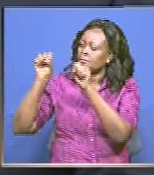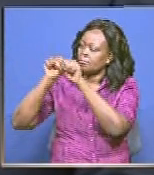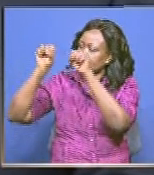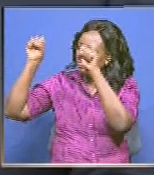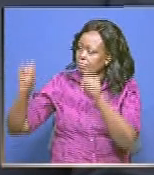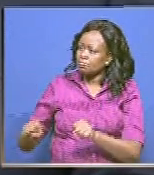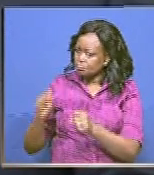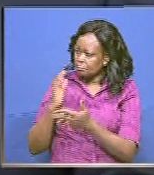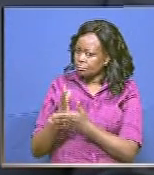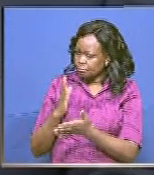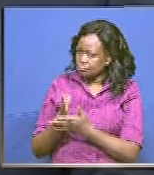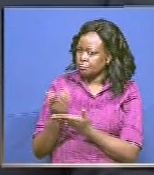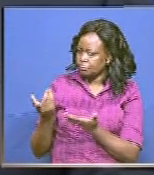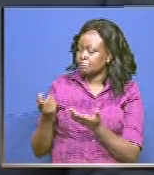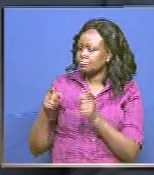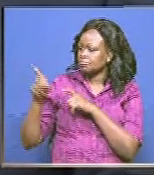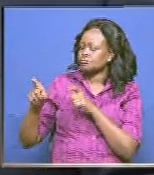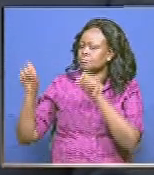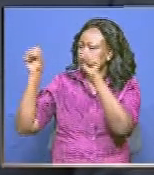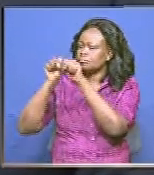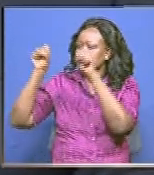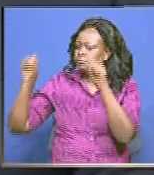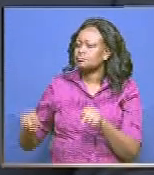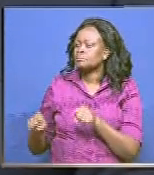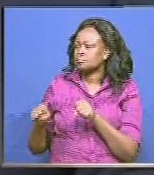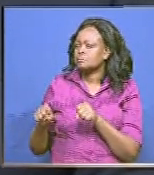course, what we found there were administrative systems.